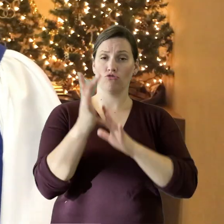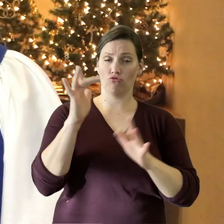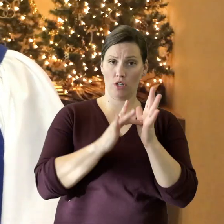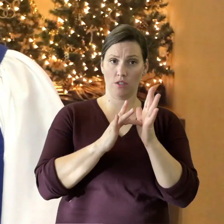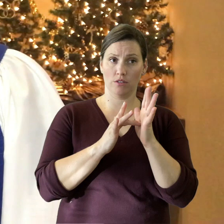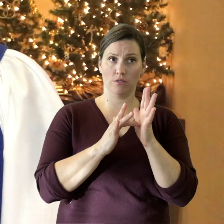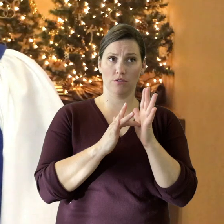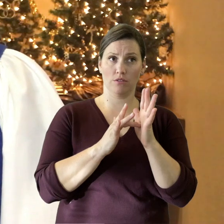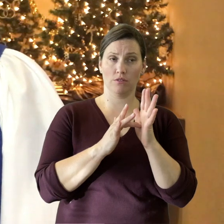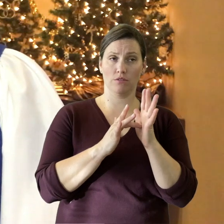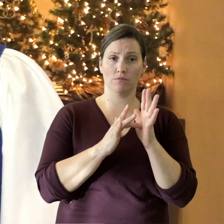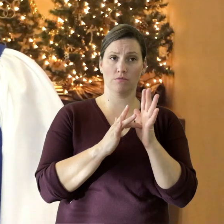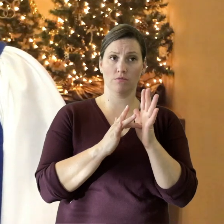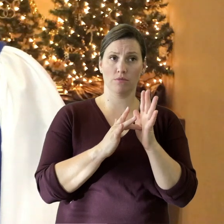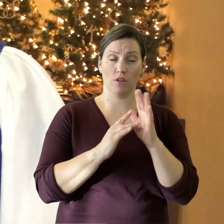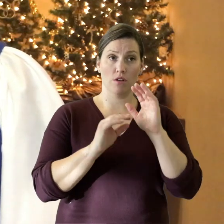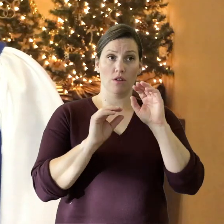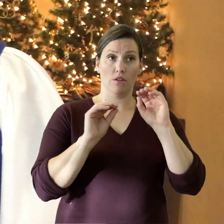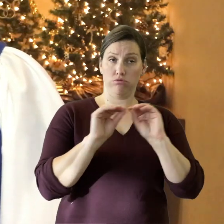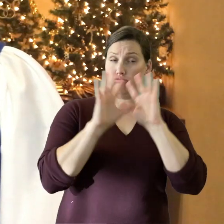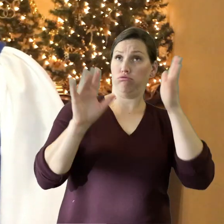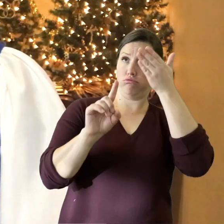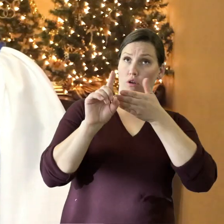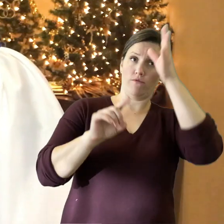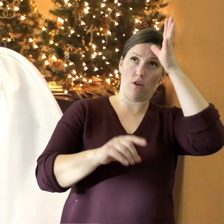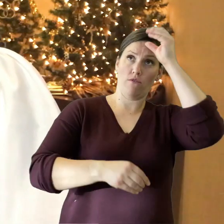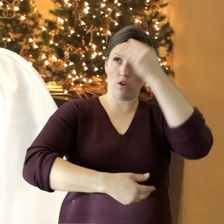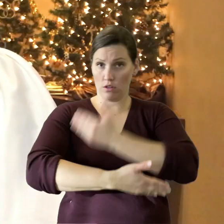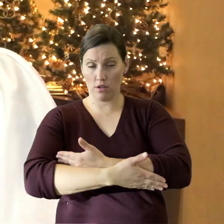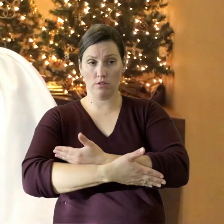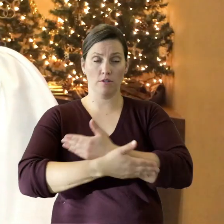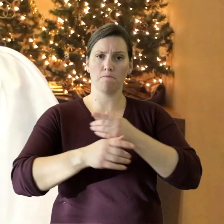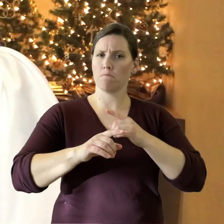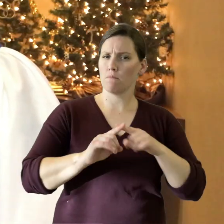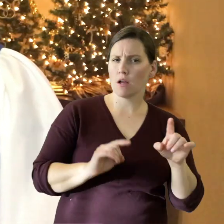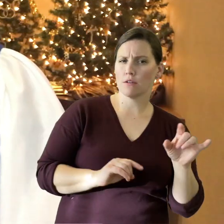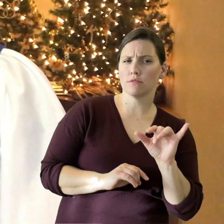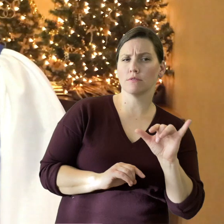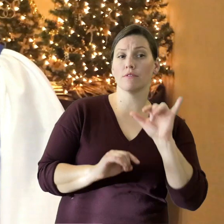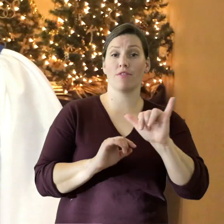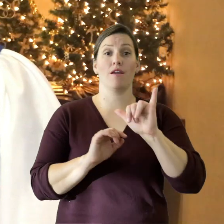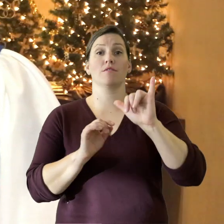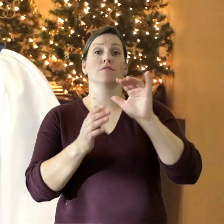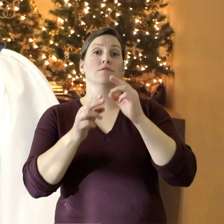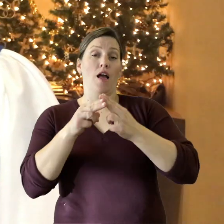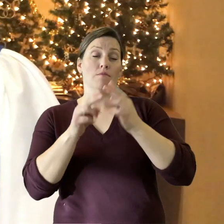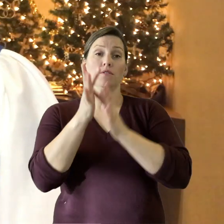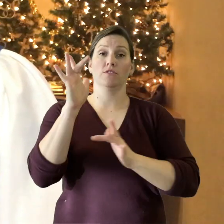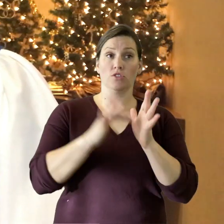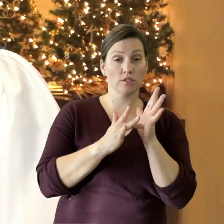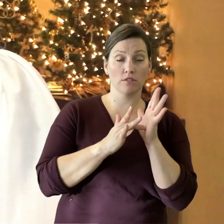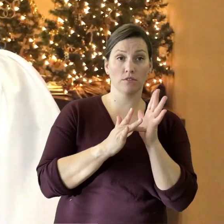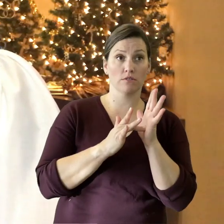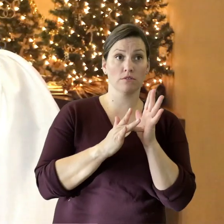of Jesus. Of course, with the Father and the Son as well, but in the name of